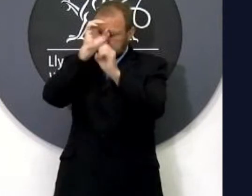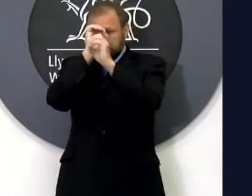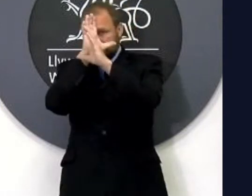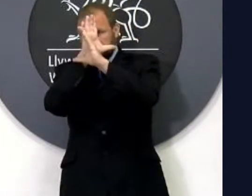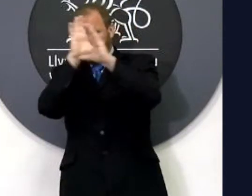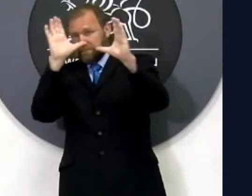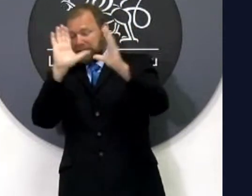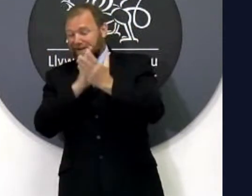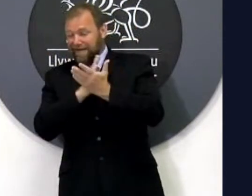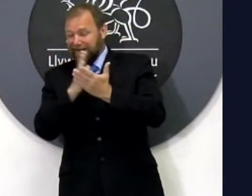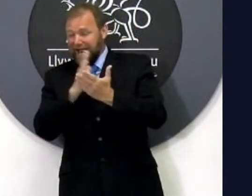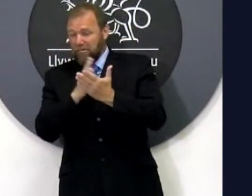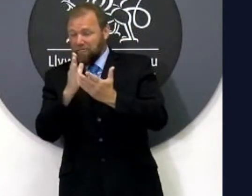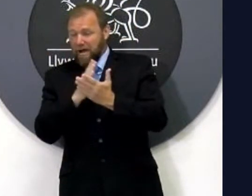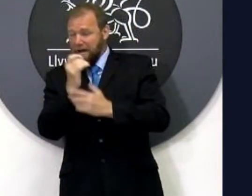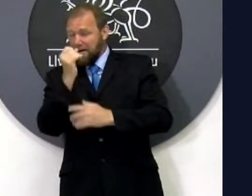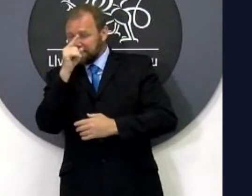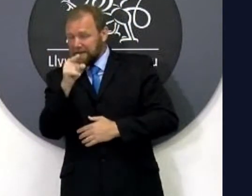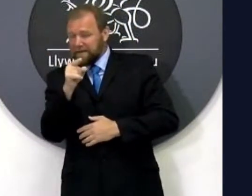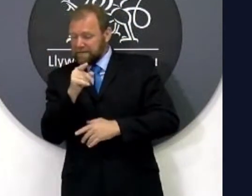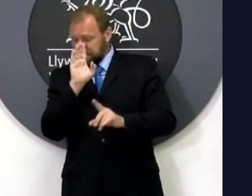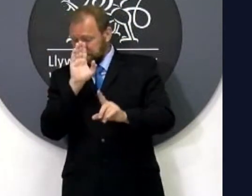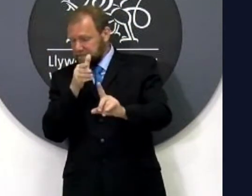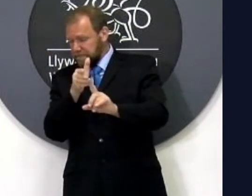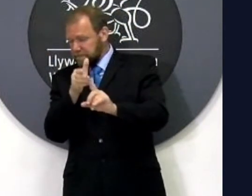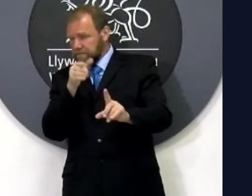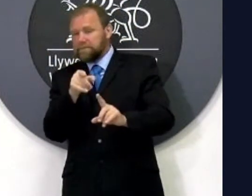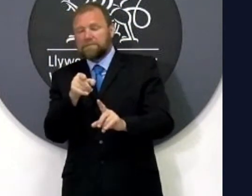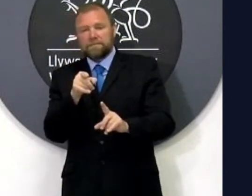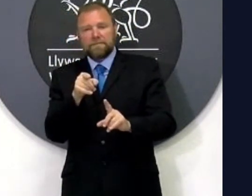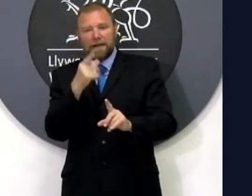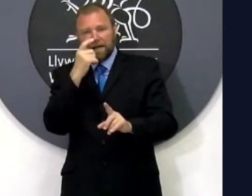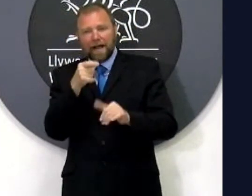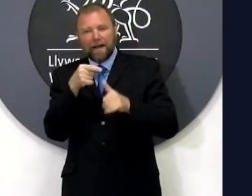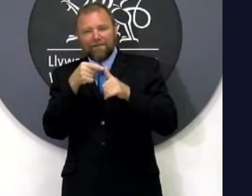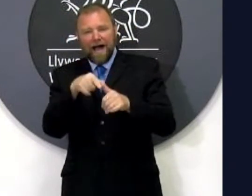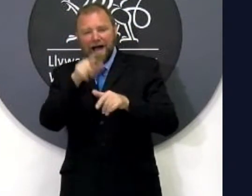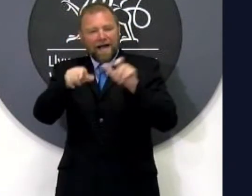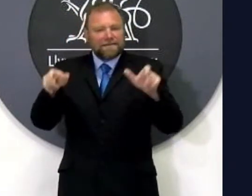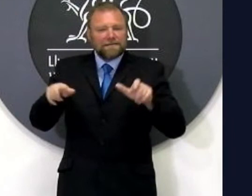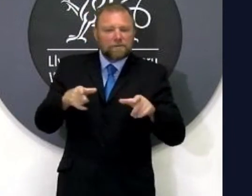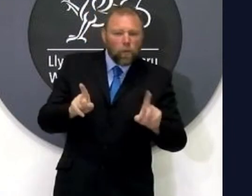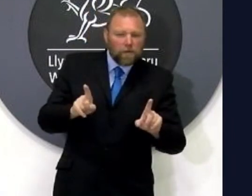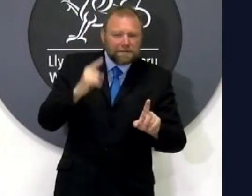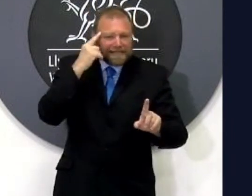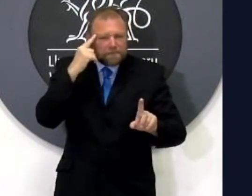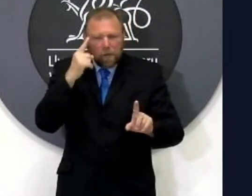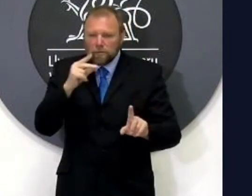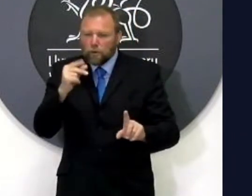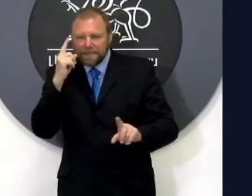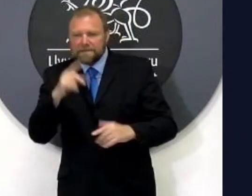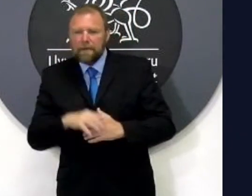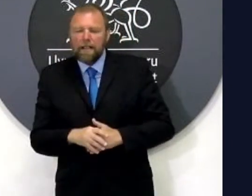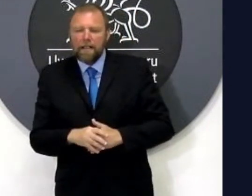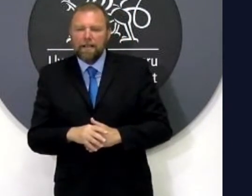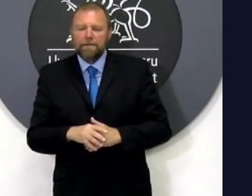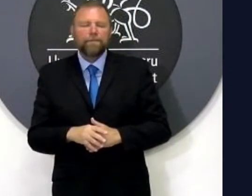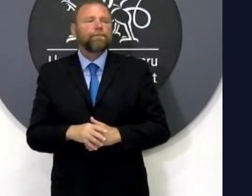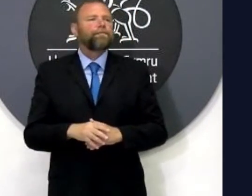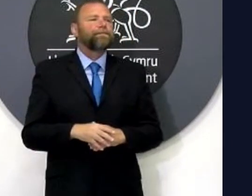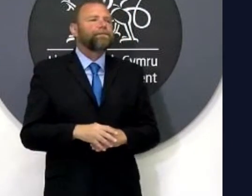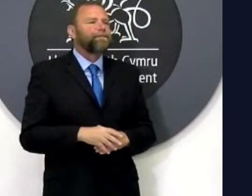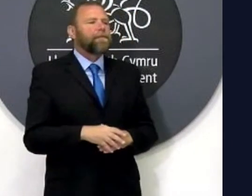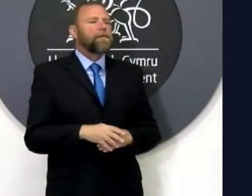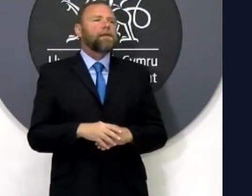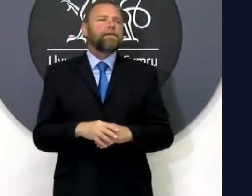understanding and a better ability to advise the public on what is and is not sensible. I think the other thing to bear in